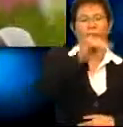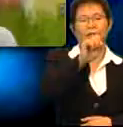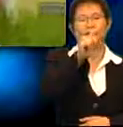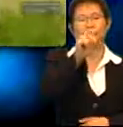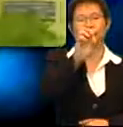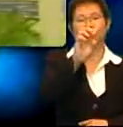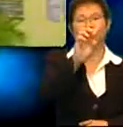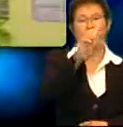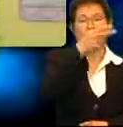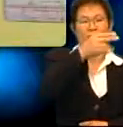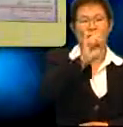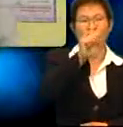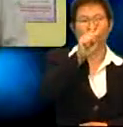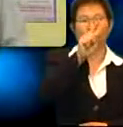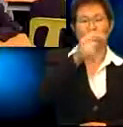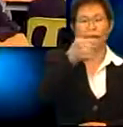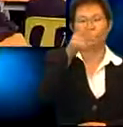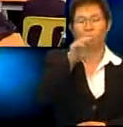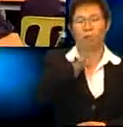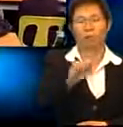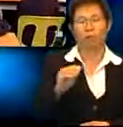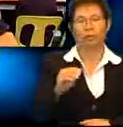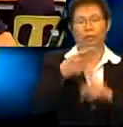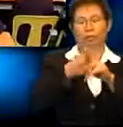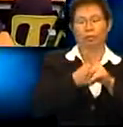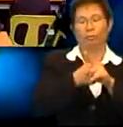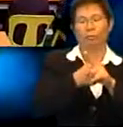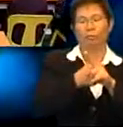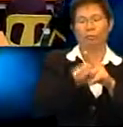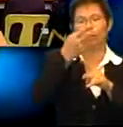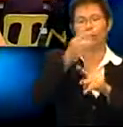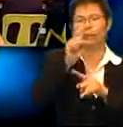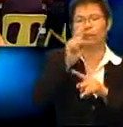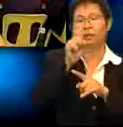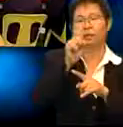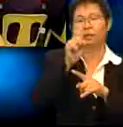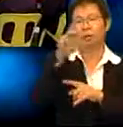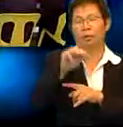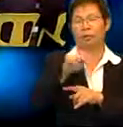Draw a histogram and interpret information from the histogram.